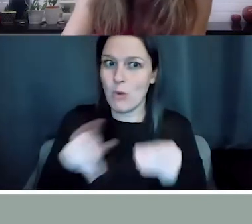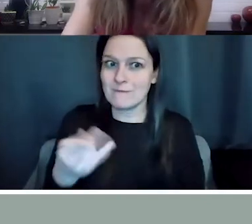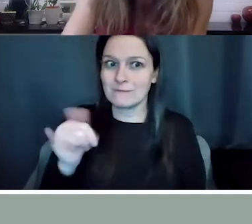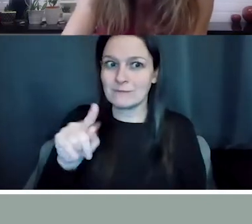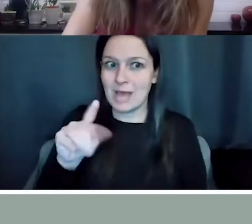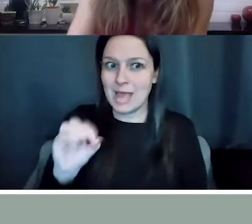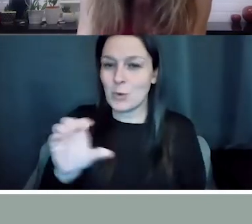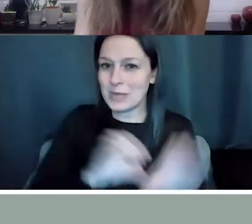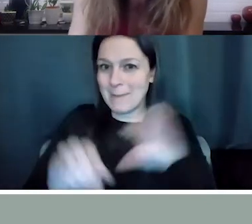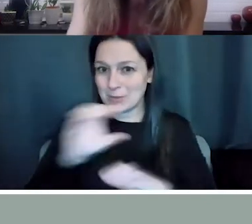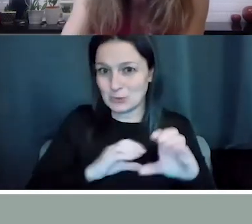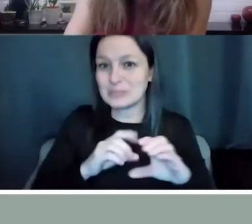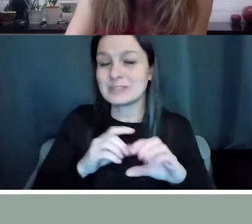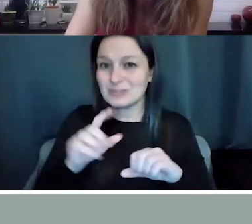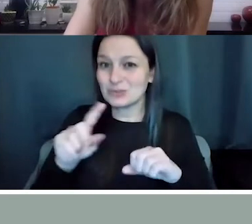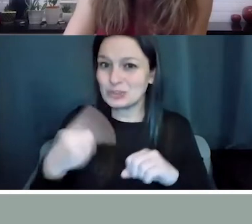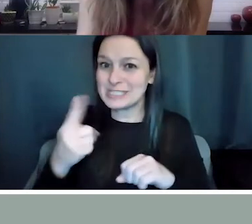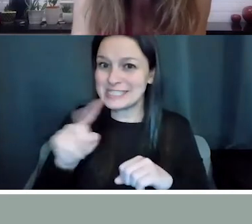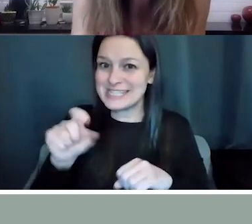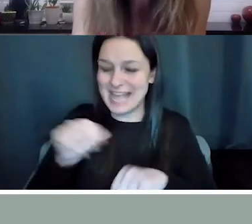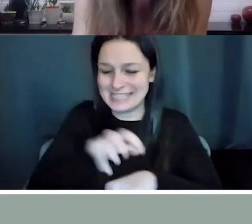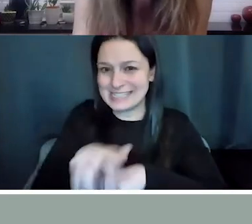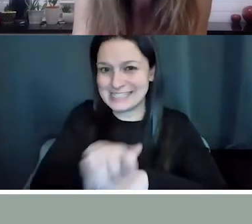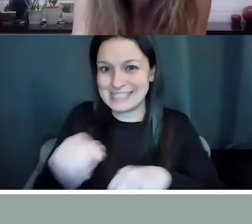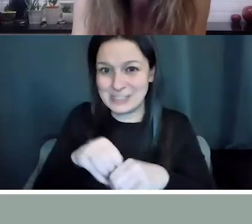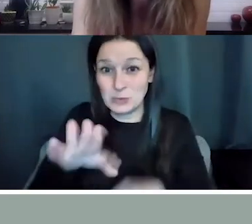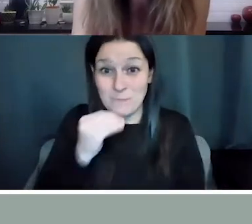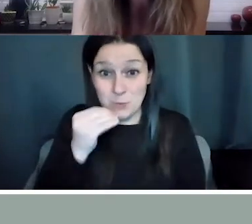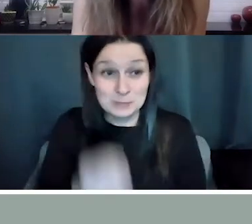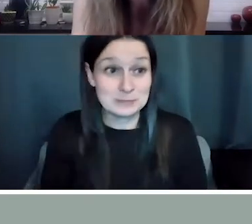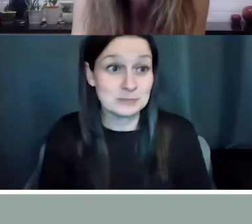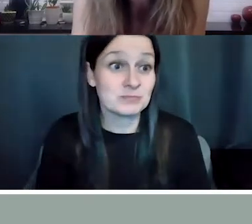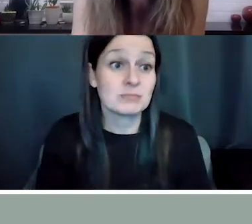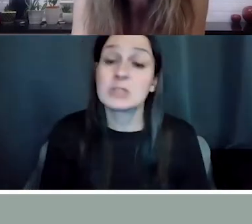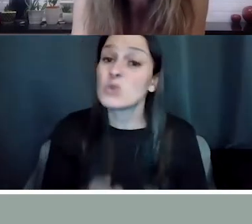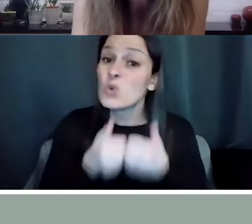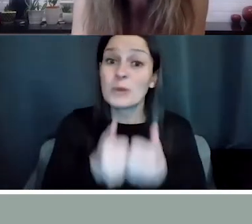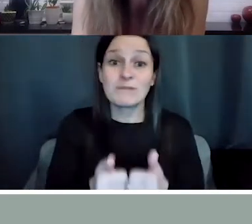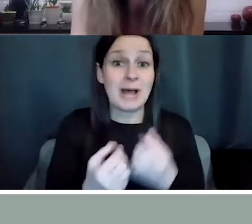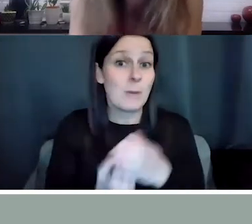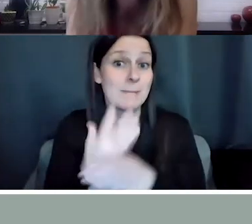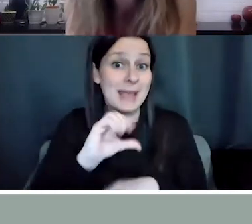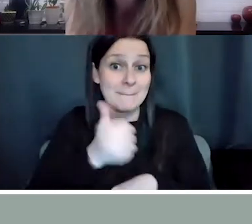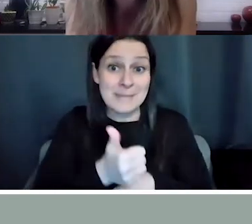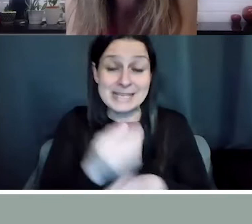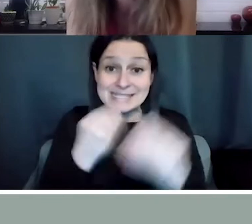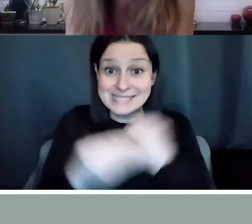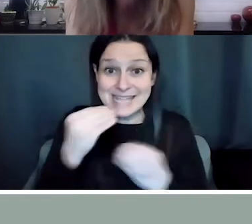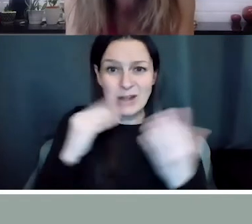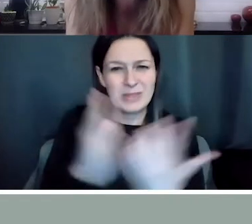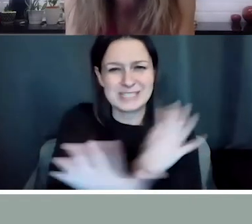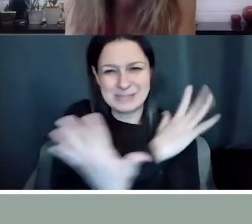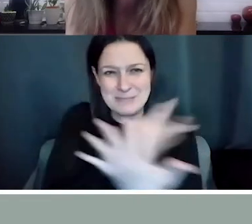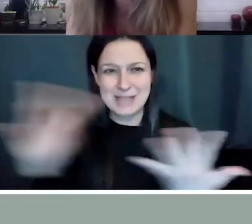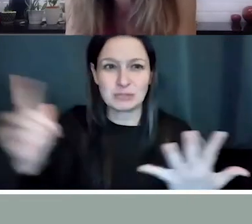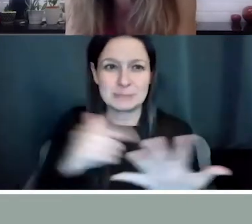system just by zesting that into your food. So as I mentioned, you can follow a plant-based diet on the spectrum of